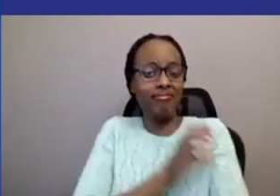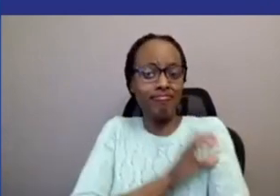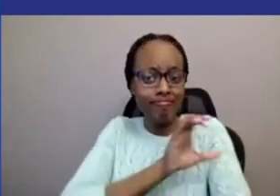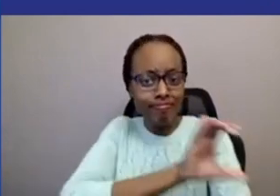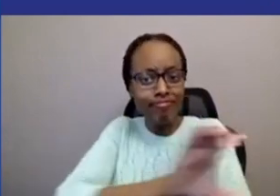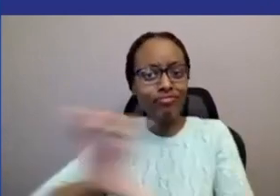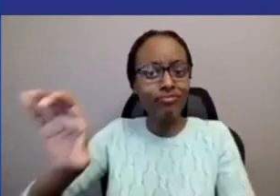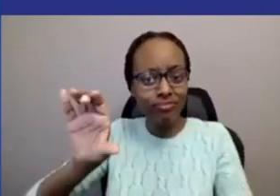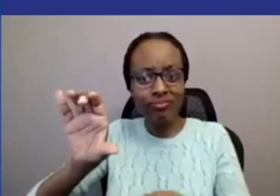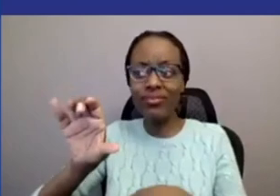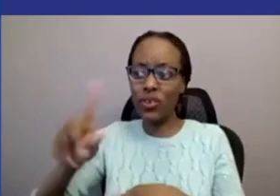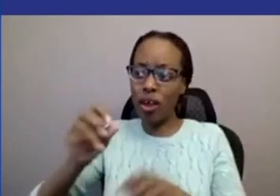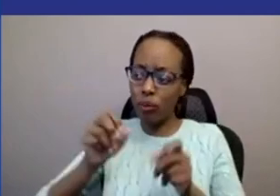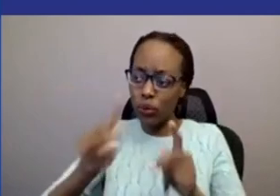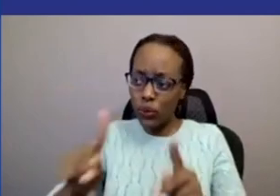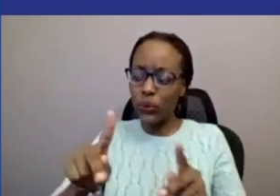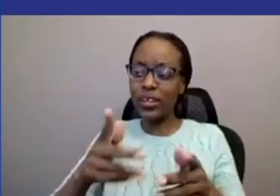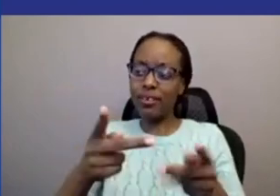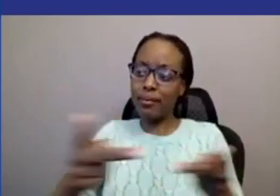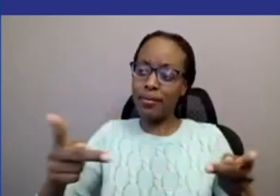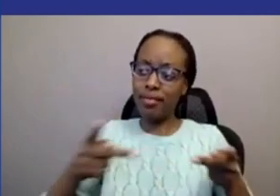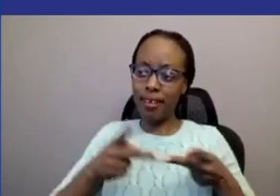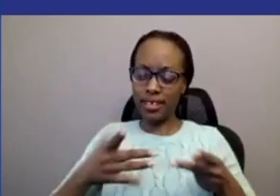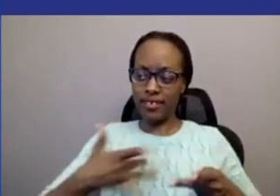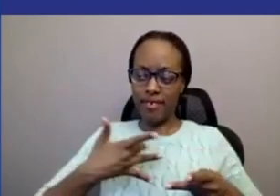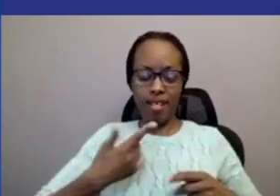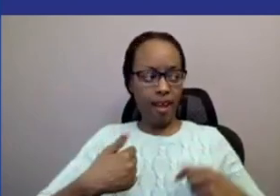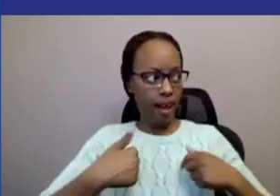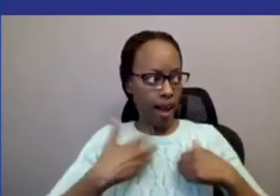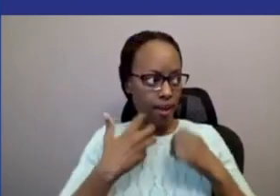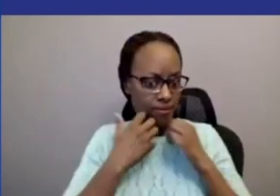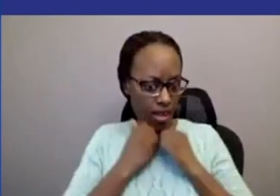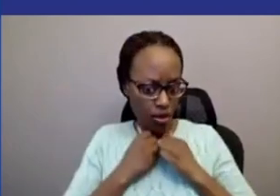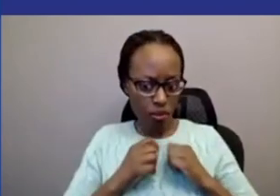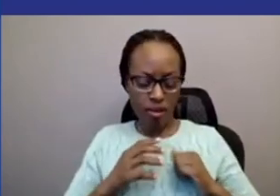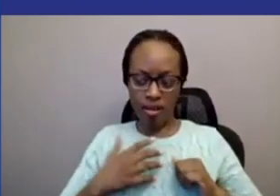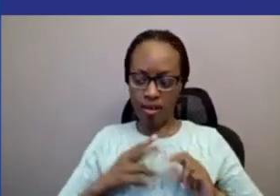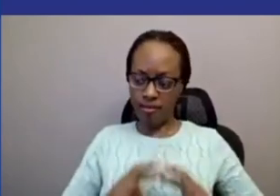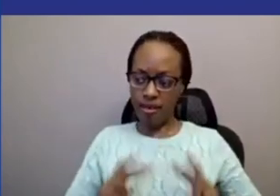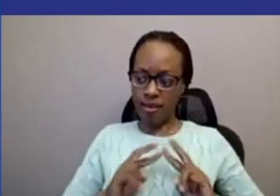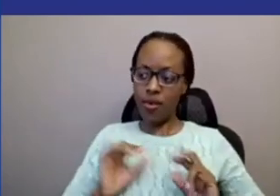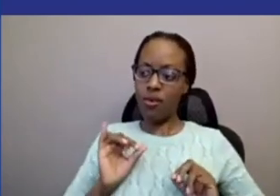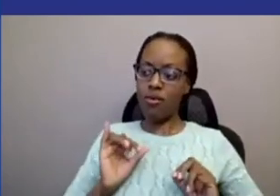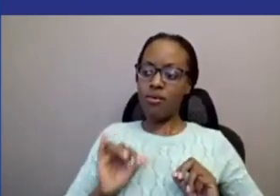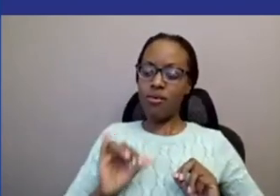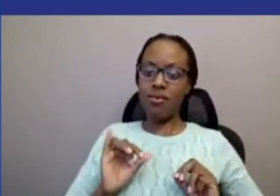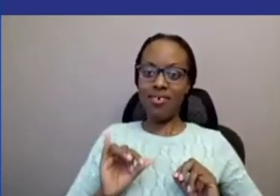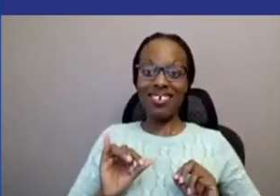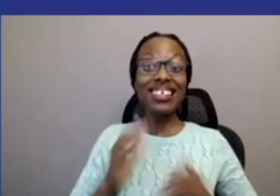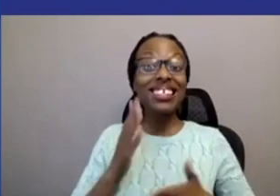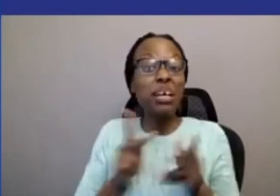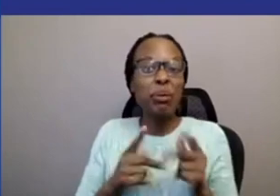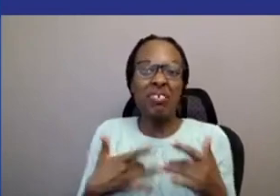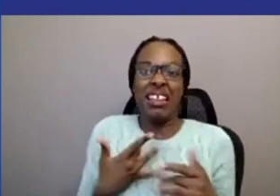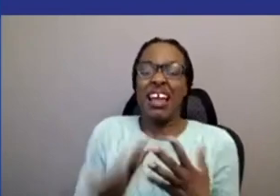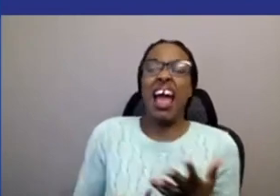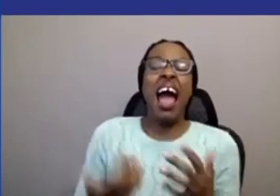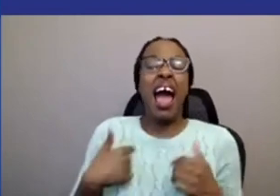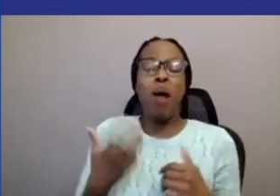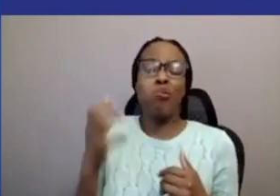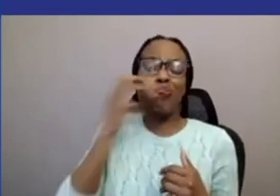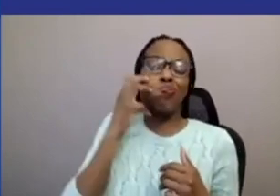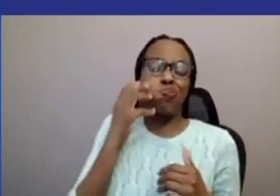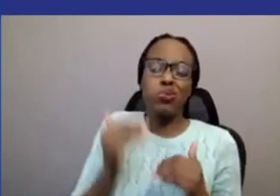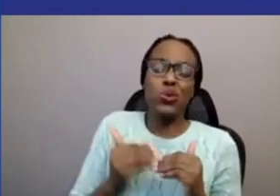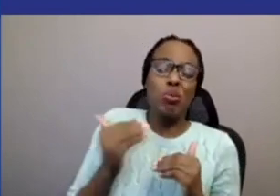to feel validated. And that means you could be, I've had people go, oh, I feel like a dweeb, I'm too fat to, you're not